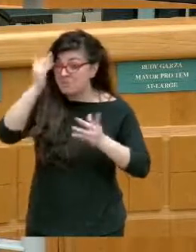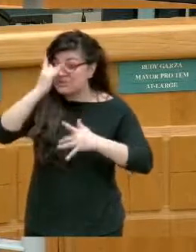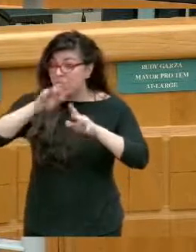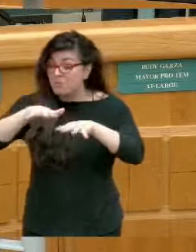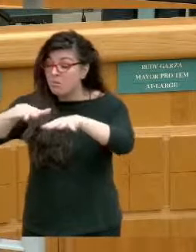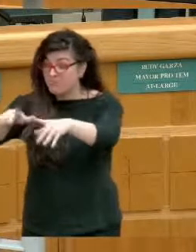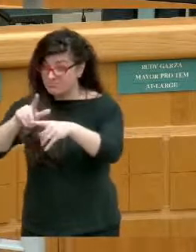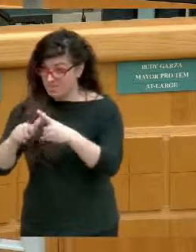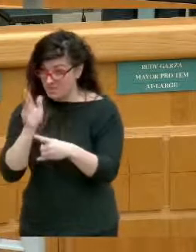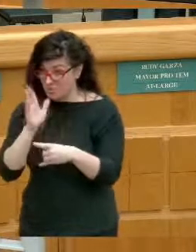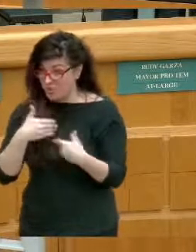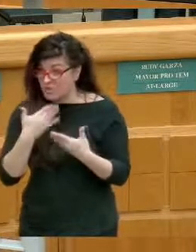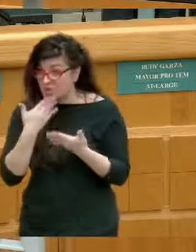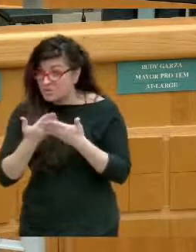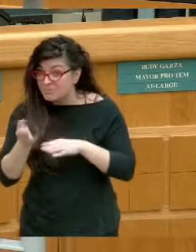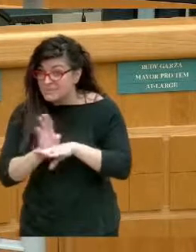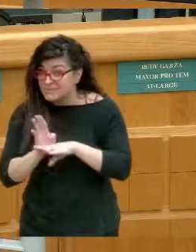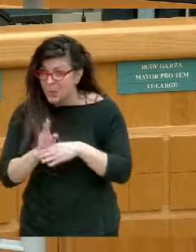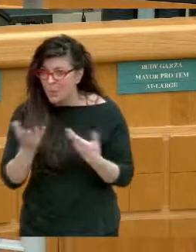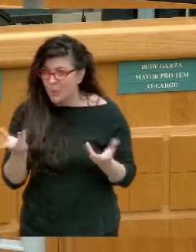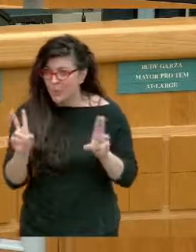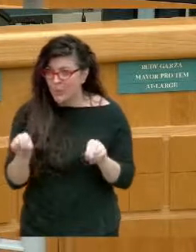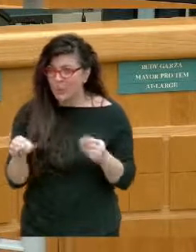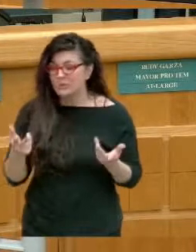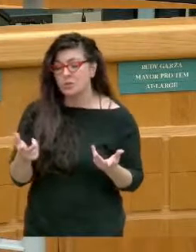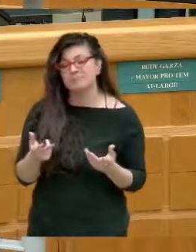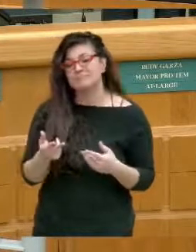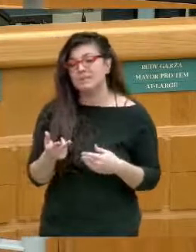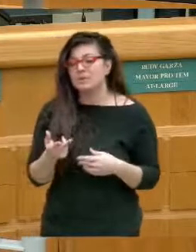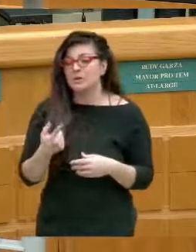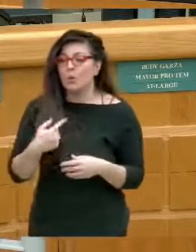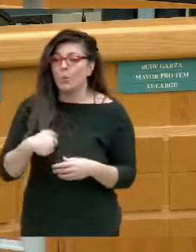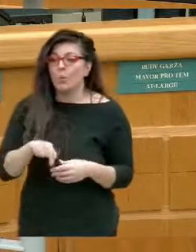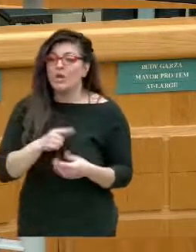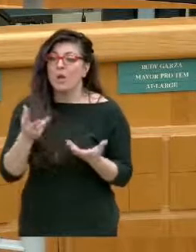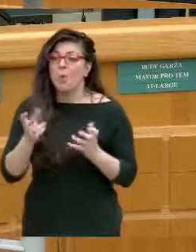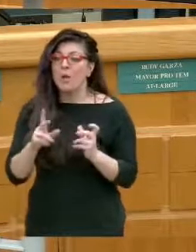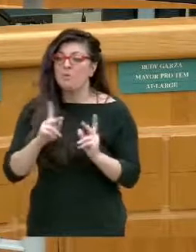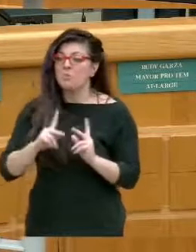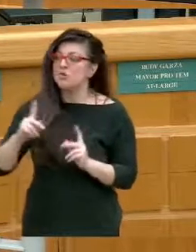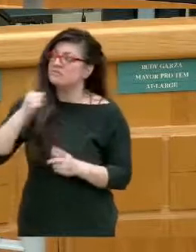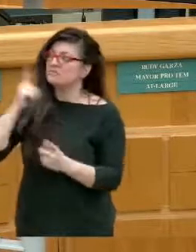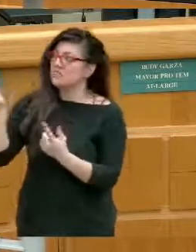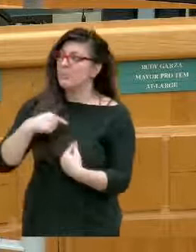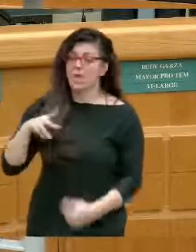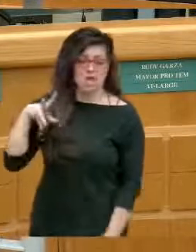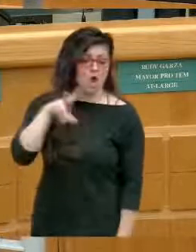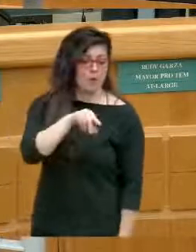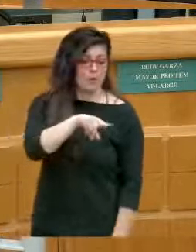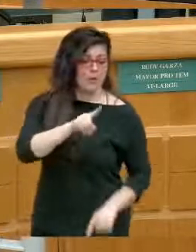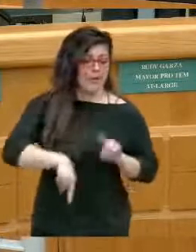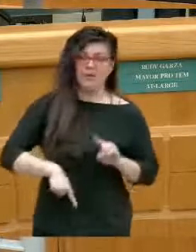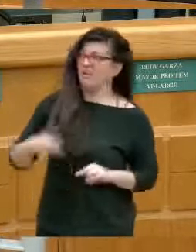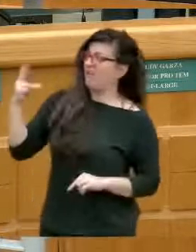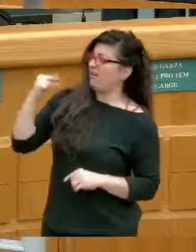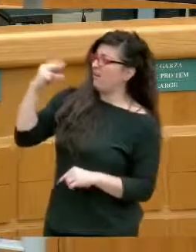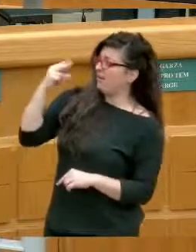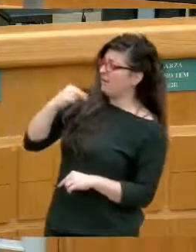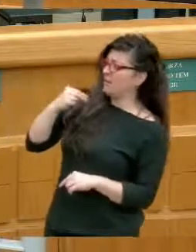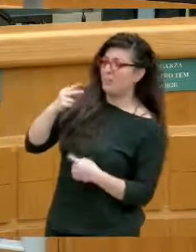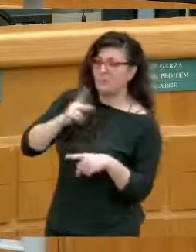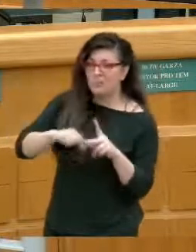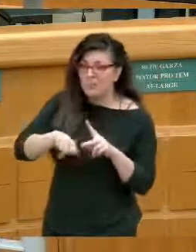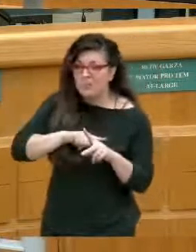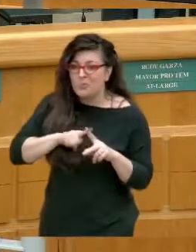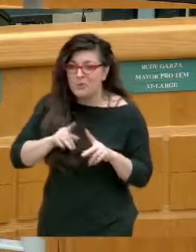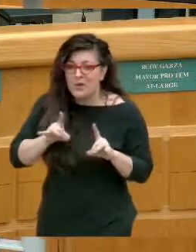different dynamics playing out right now, and inevitably we don't like being told what to do as people. I'm no different. And sometimes we have to